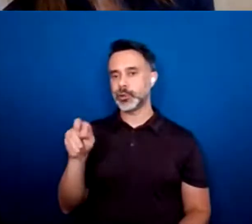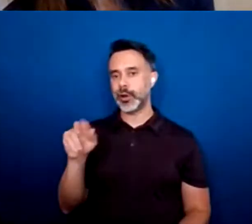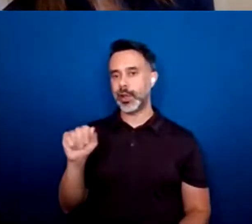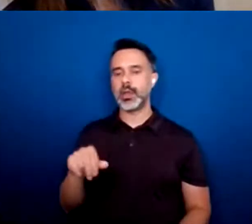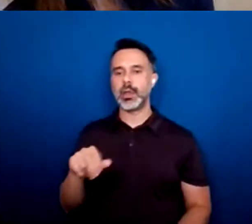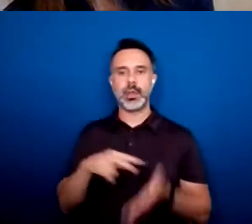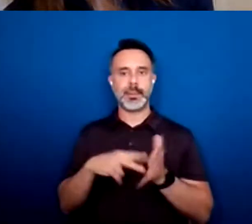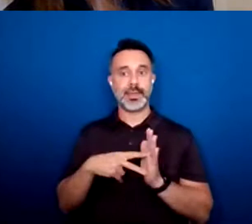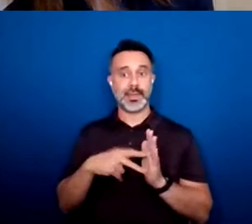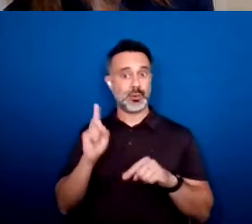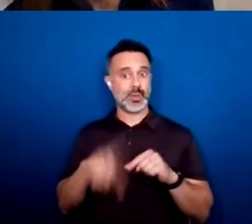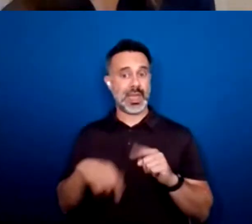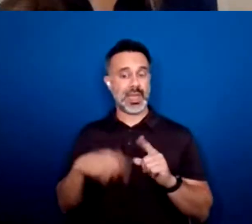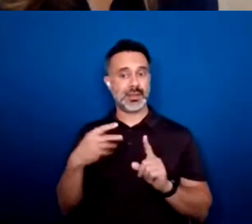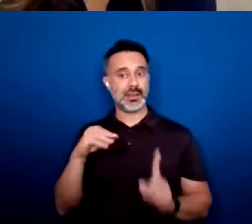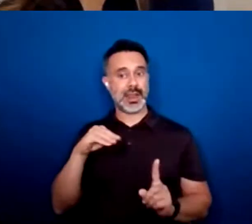X-ray for